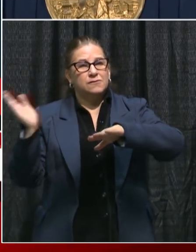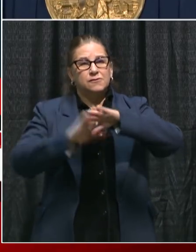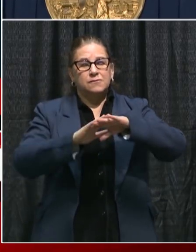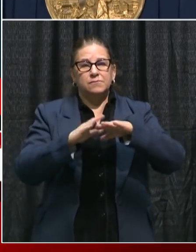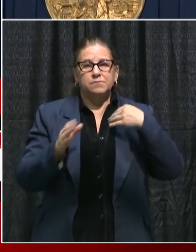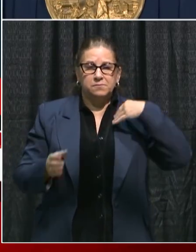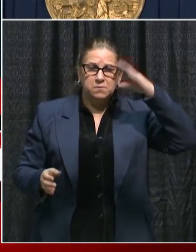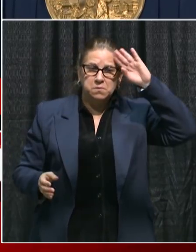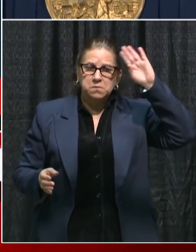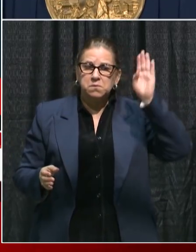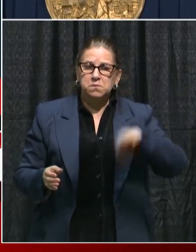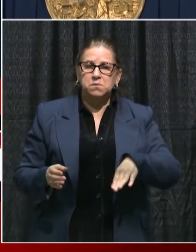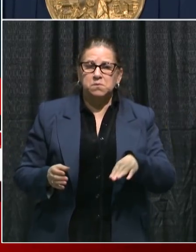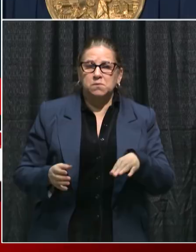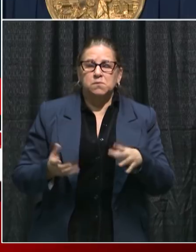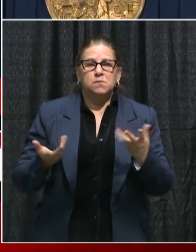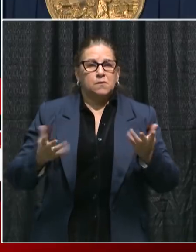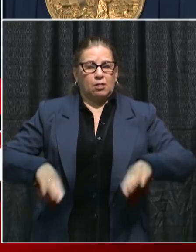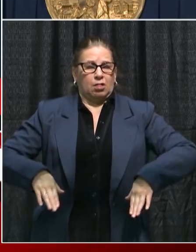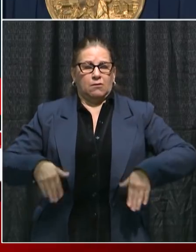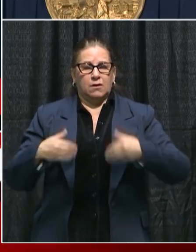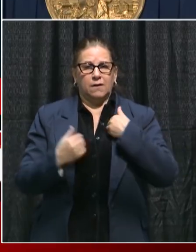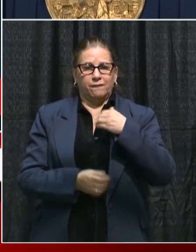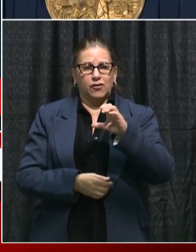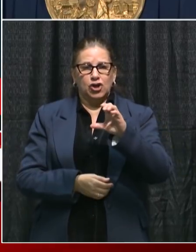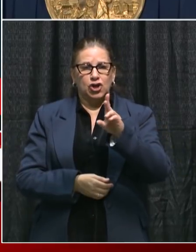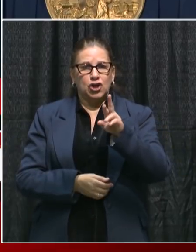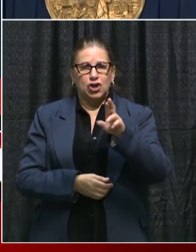vaccine, that phased openings